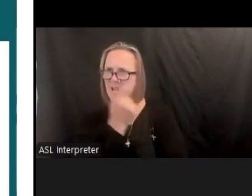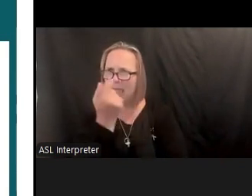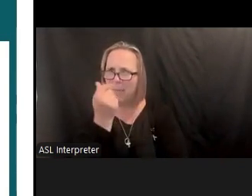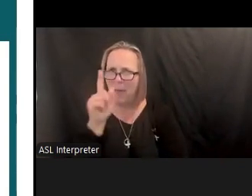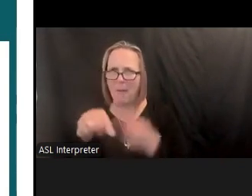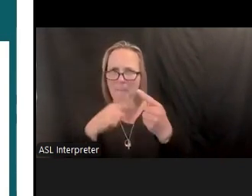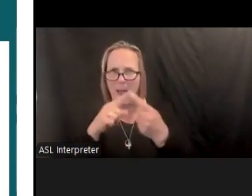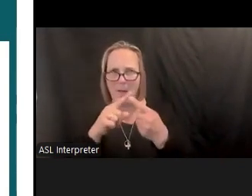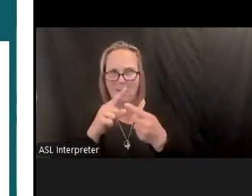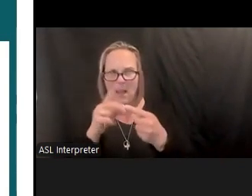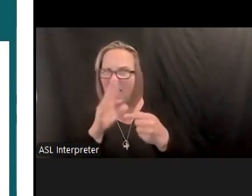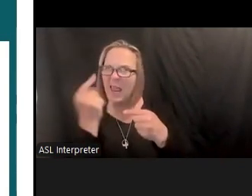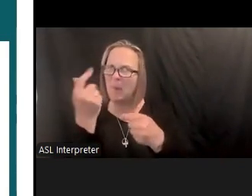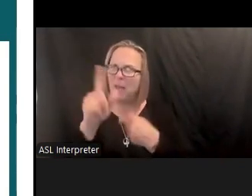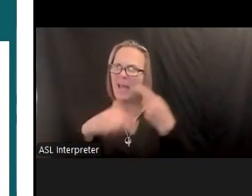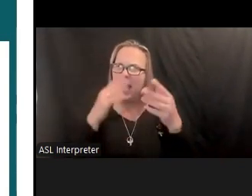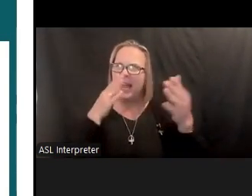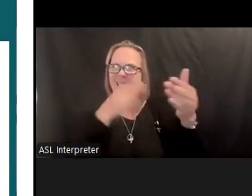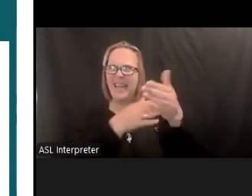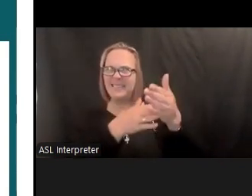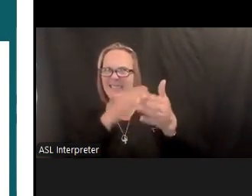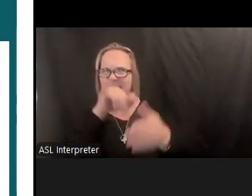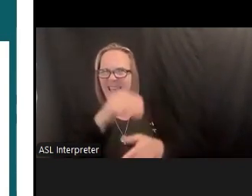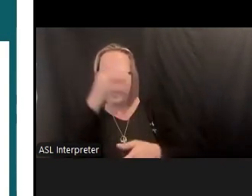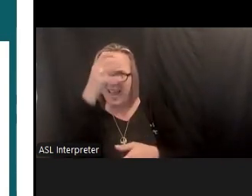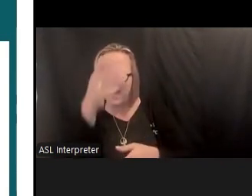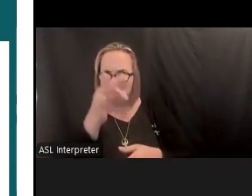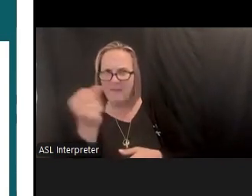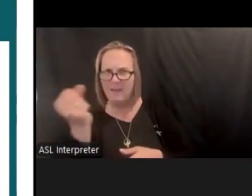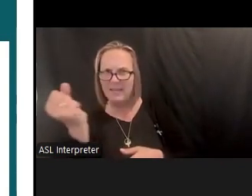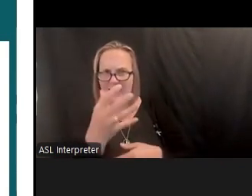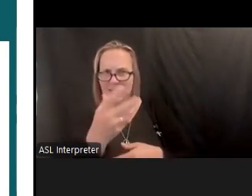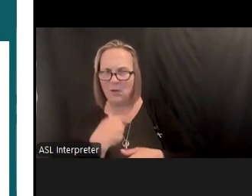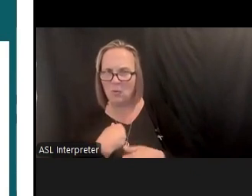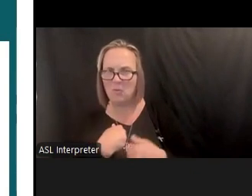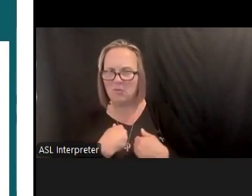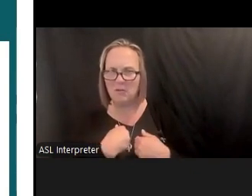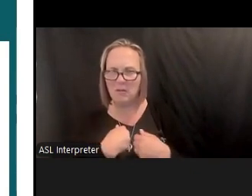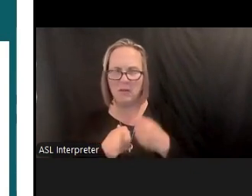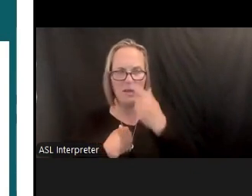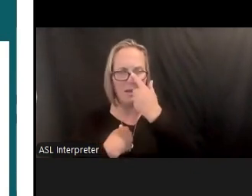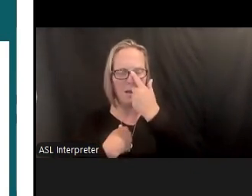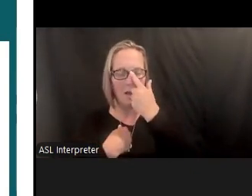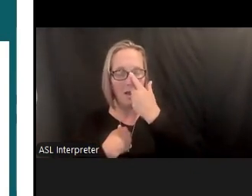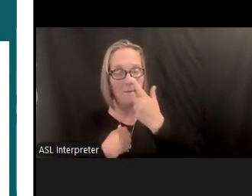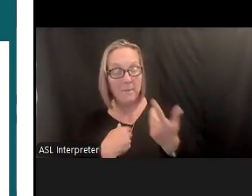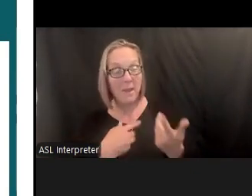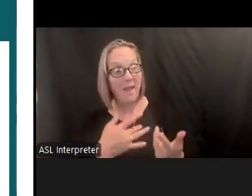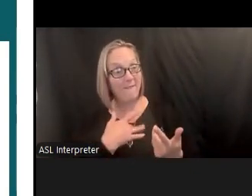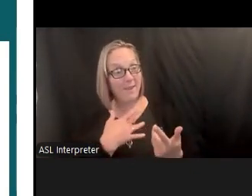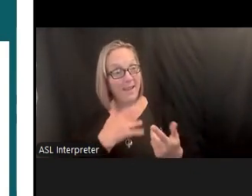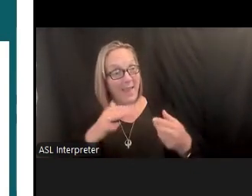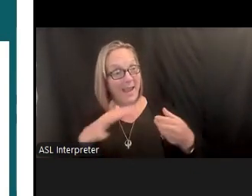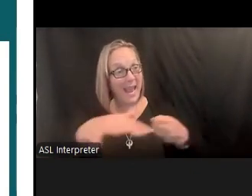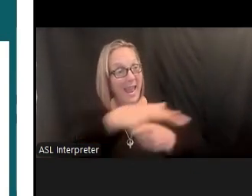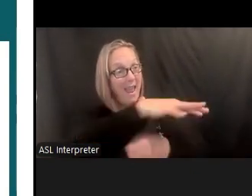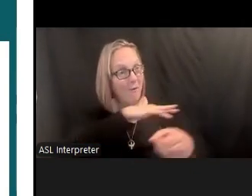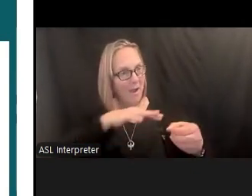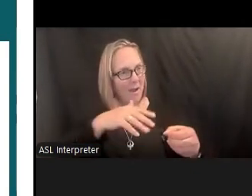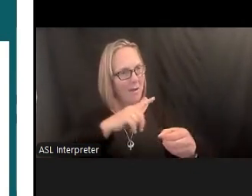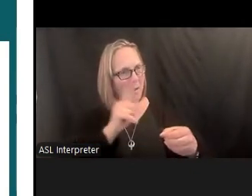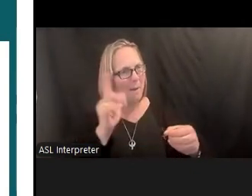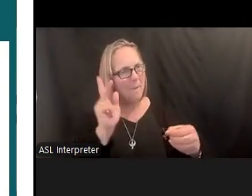whole situation or the whole casino. One, I feel like putting a casino in an area where there are